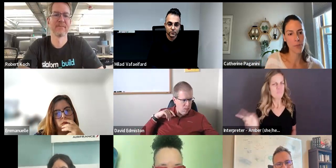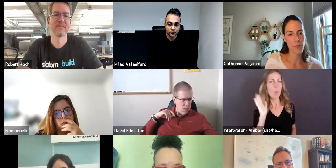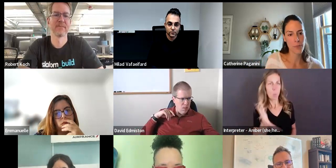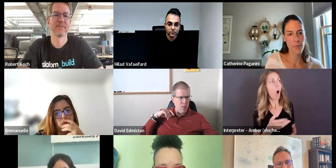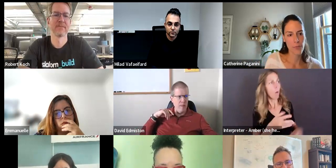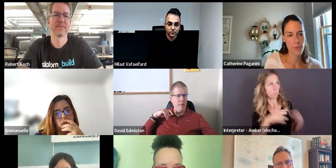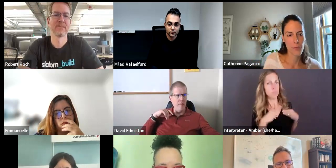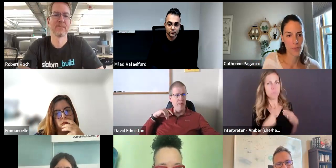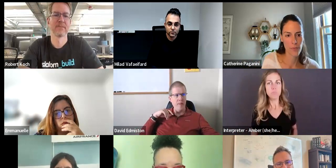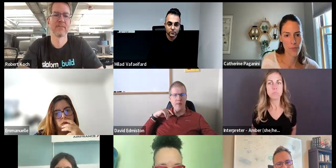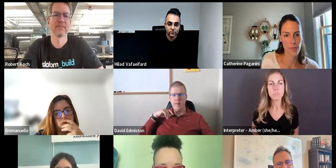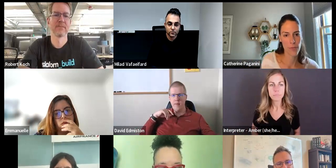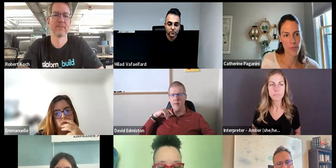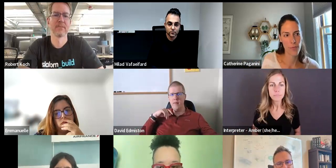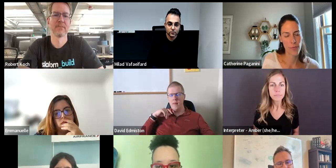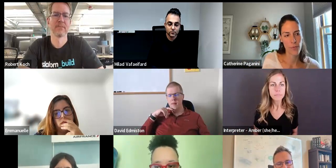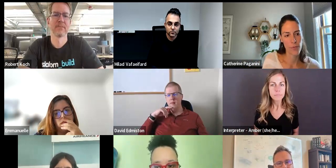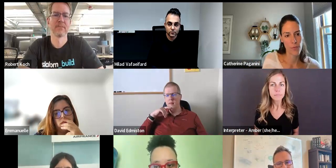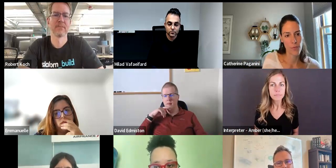seriously.